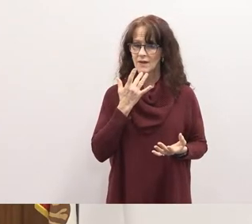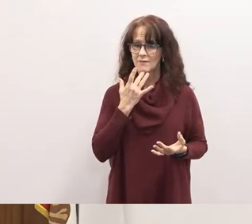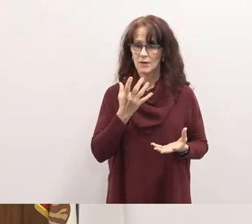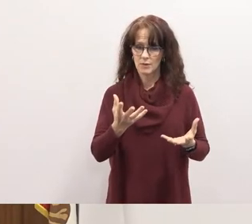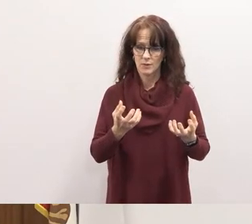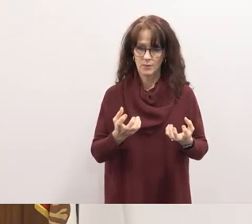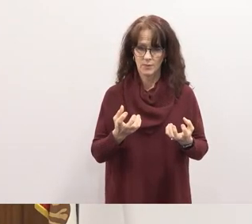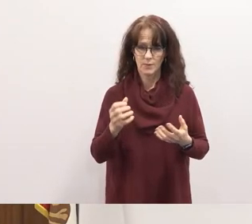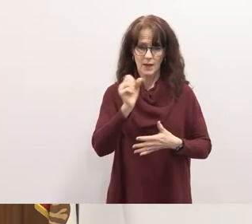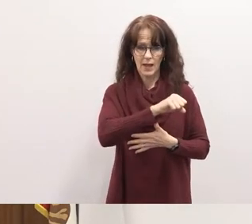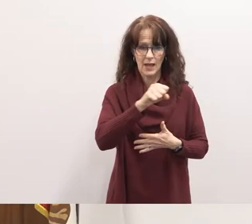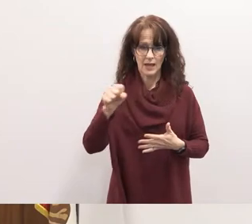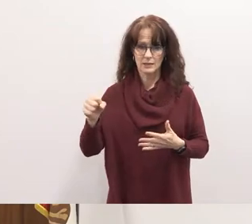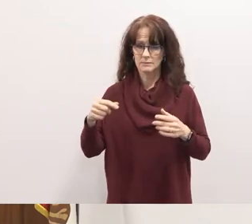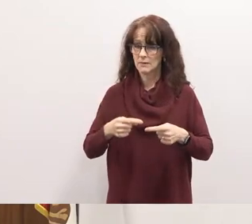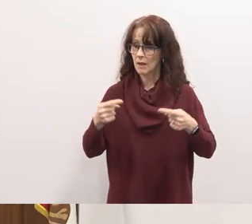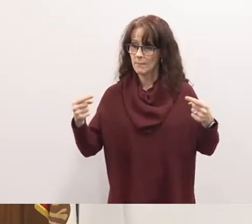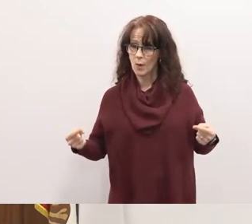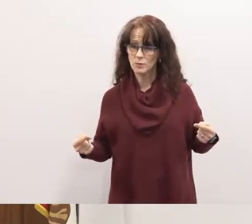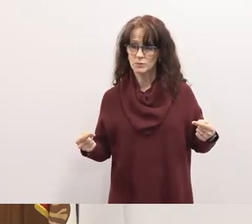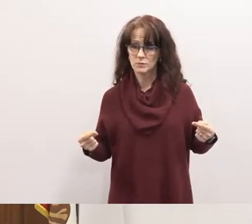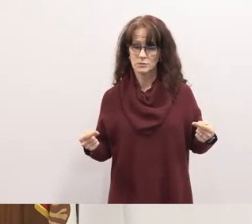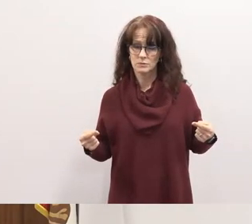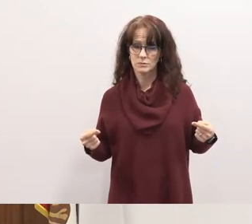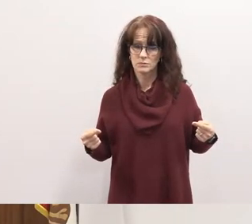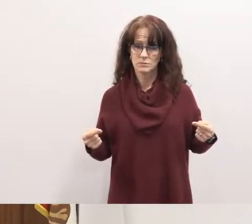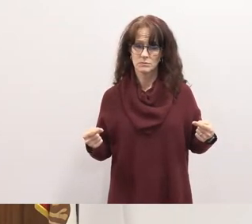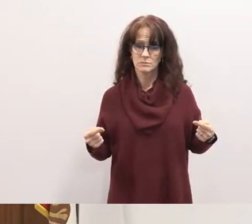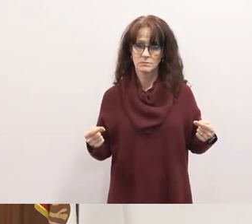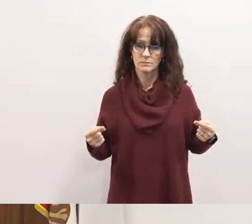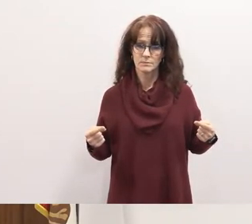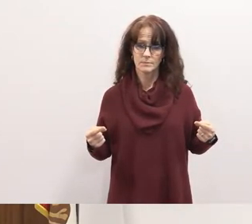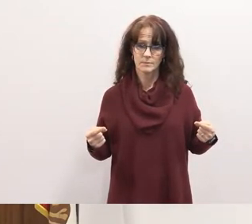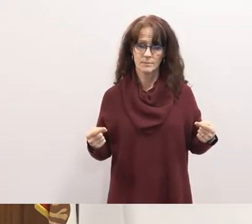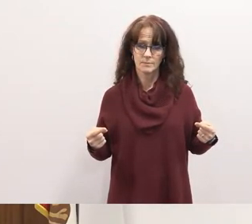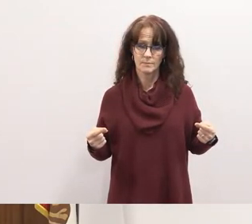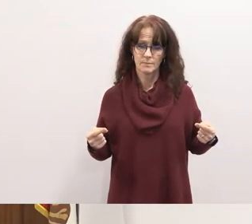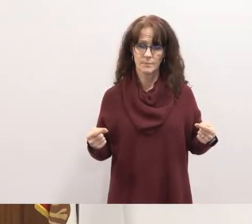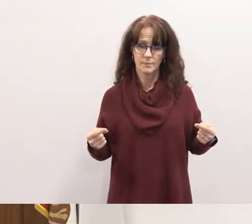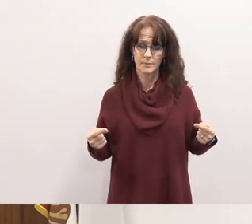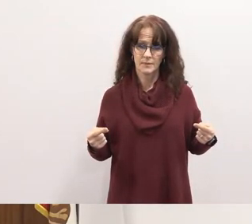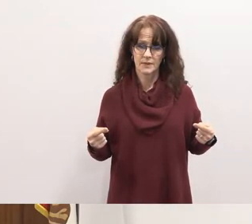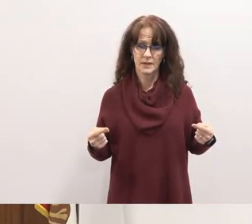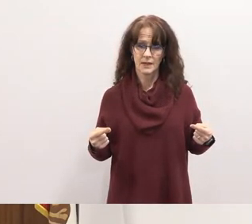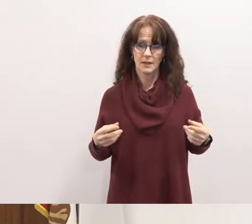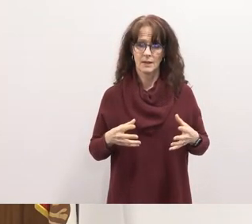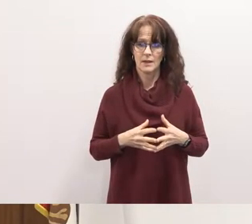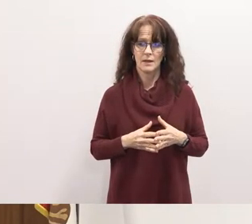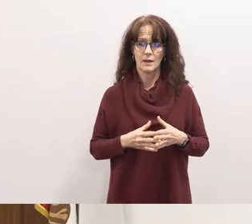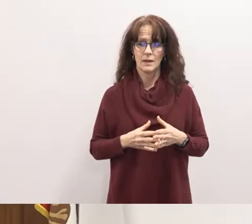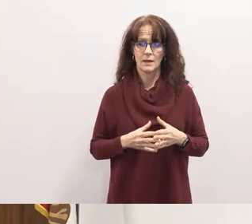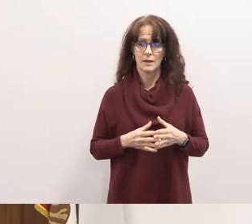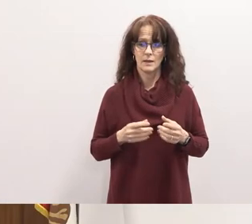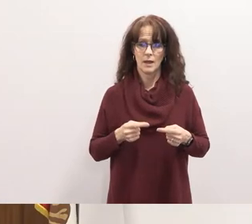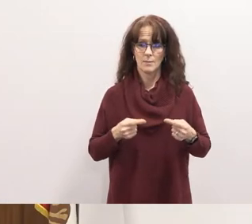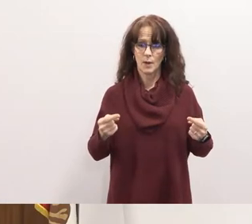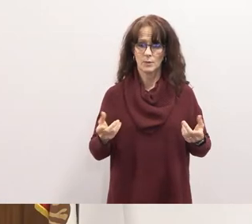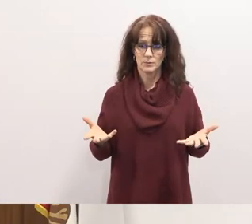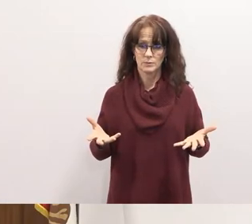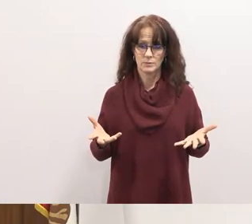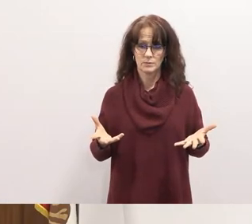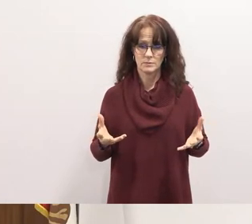Aye. Aye. Any opposed? Sorry, I was a little fast on that one. Any opposed?